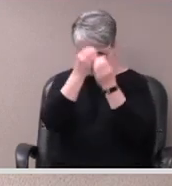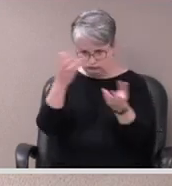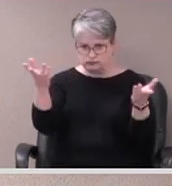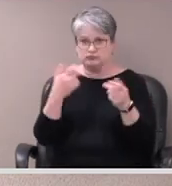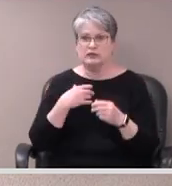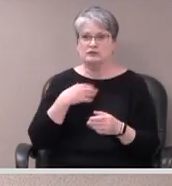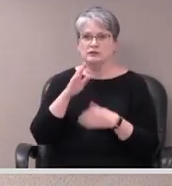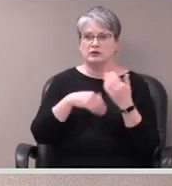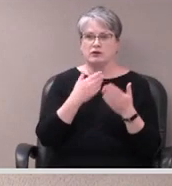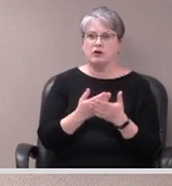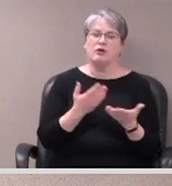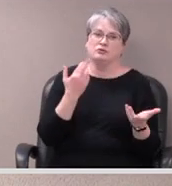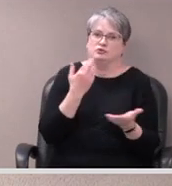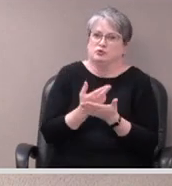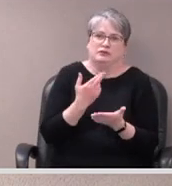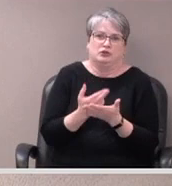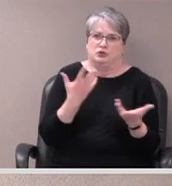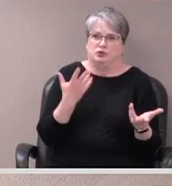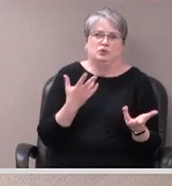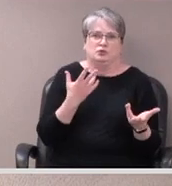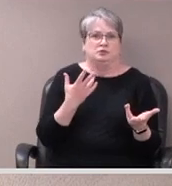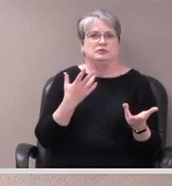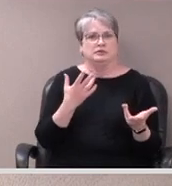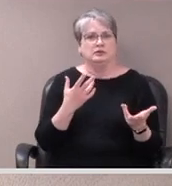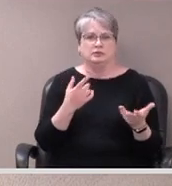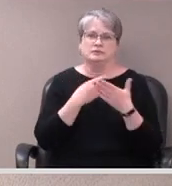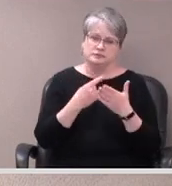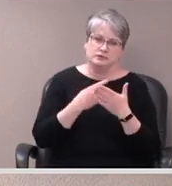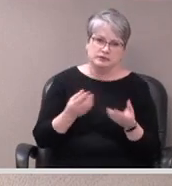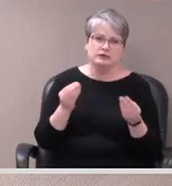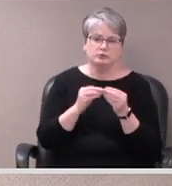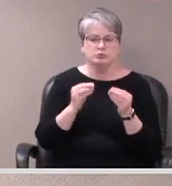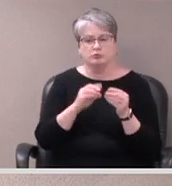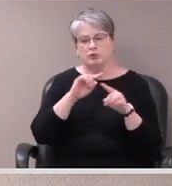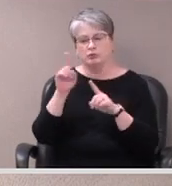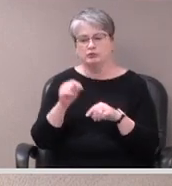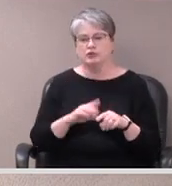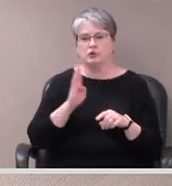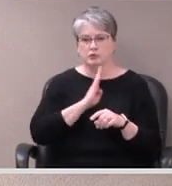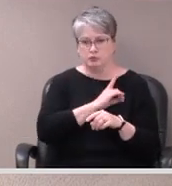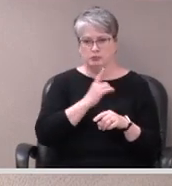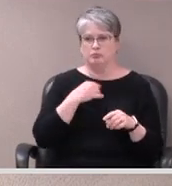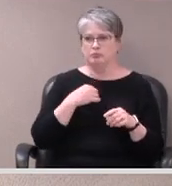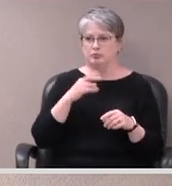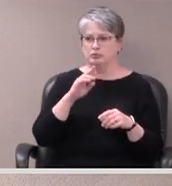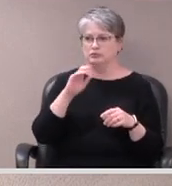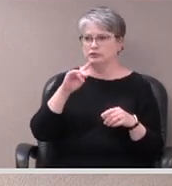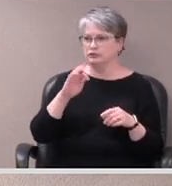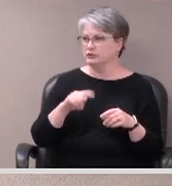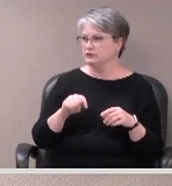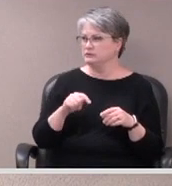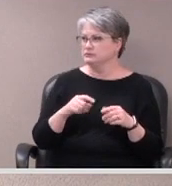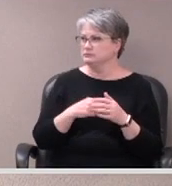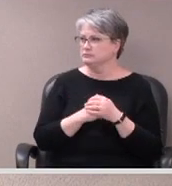problems is revenue. We'll talk about that more, I'm sure, at the board retreat. But agreed. Thank you. Thank you.